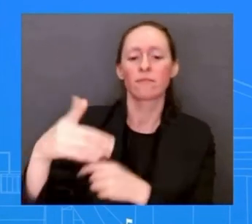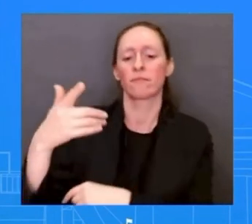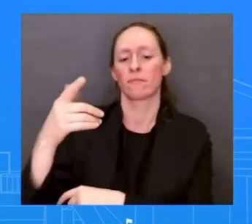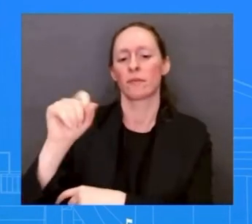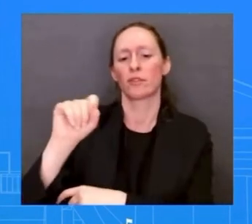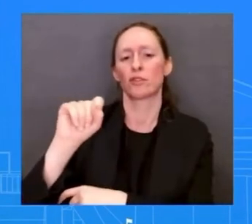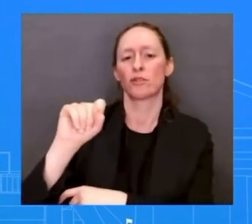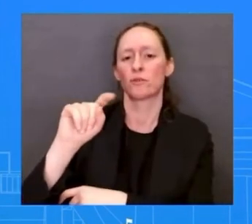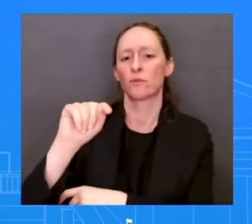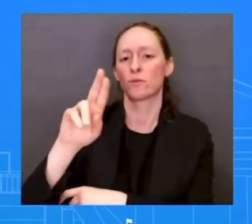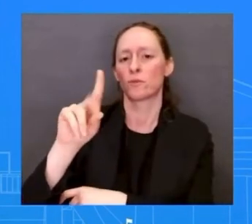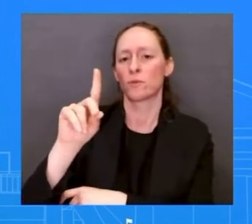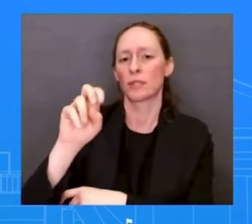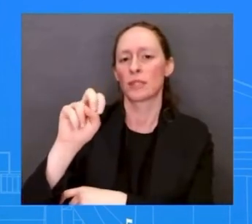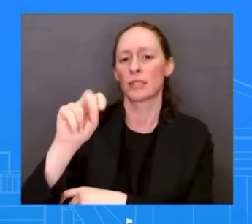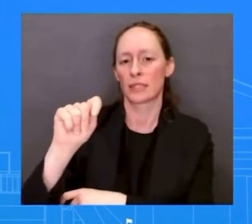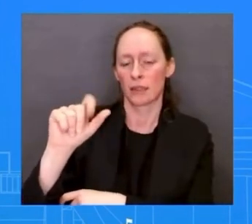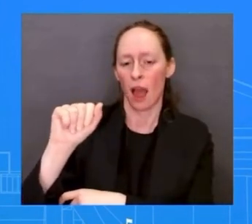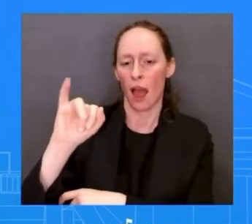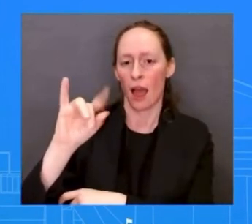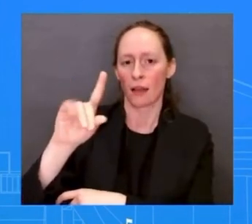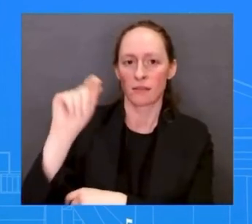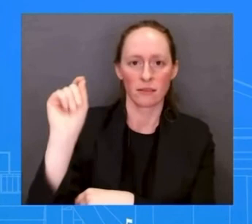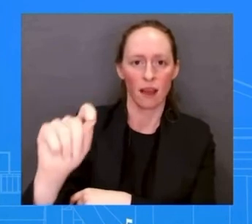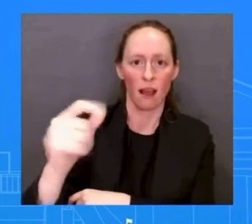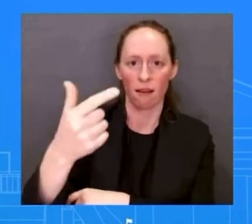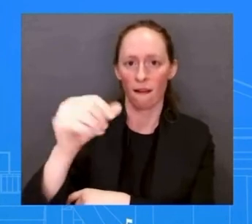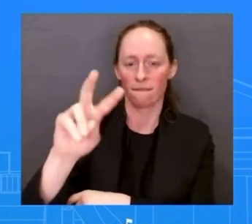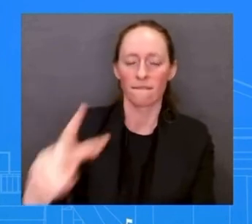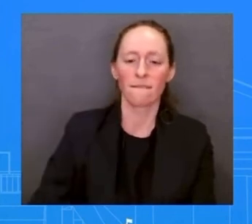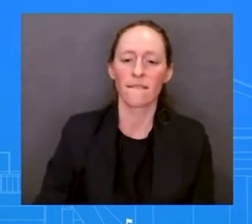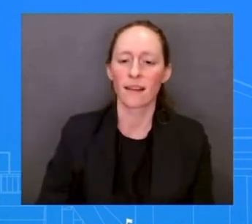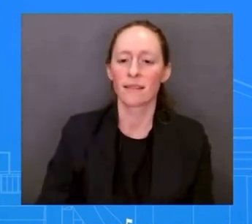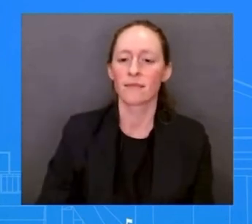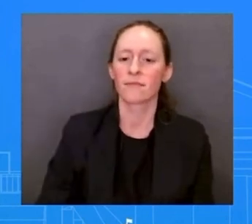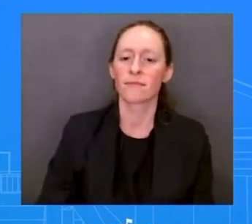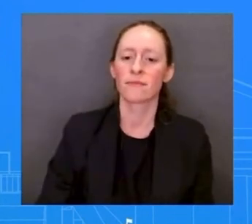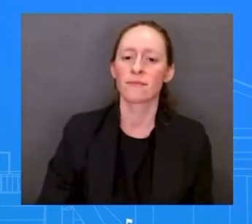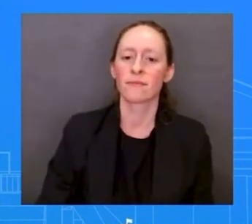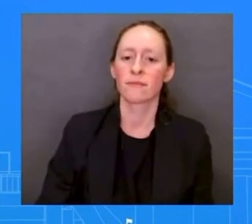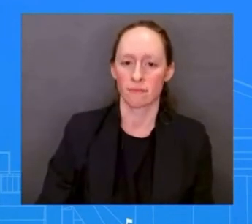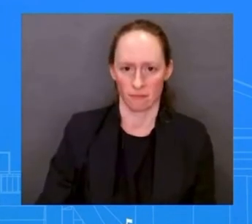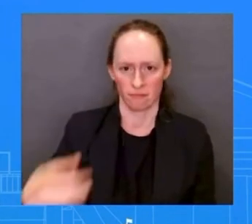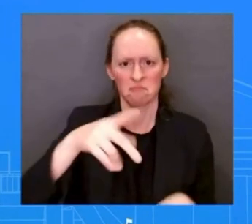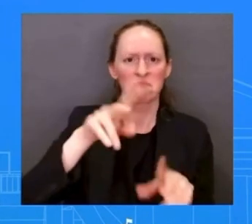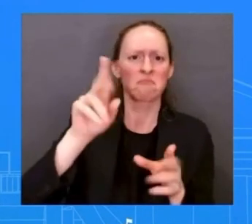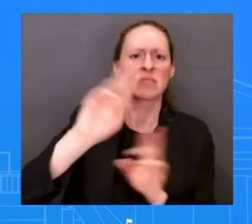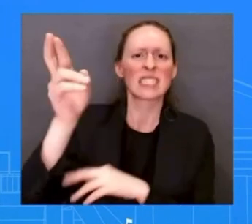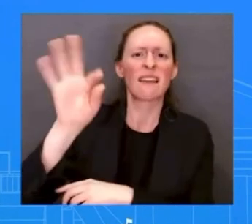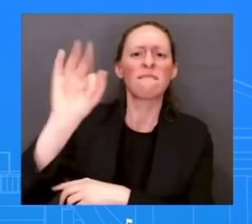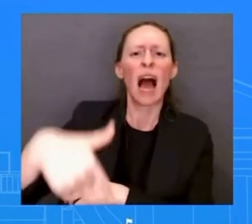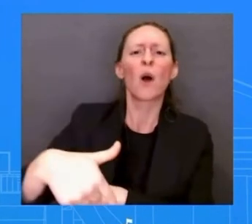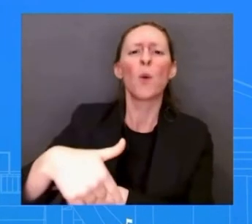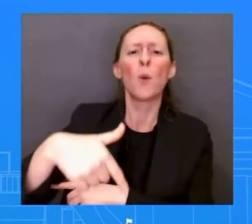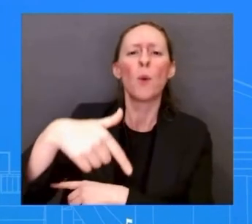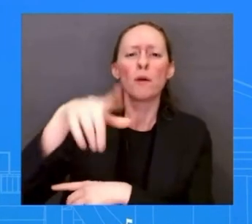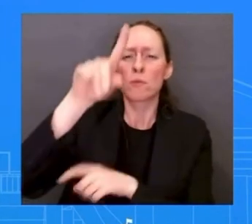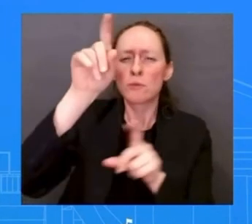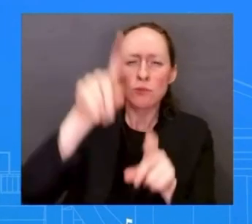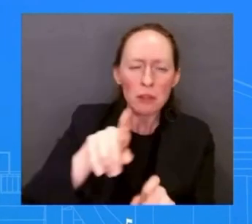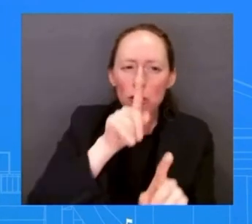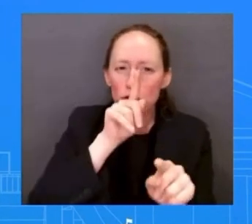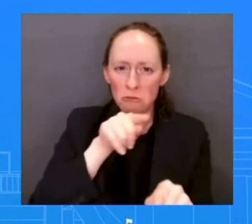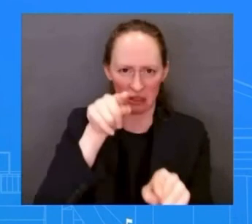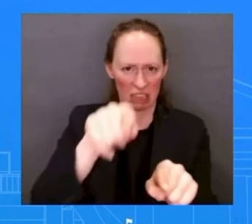steps that we're taking. All right. Thank you, thanks. Happy 4th. Thank you so much. Thank you. All right. Yeah. take a few more since it's after 5 o'clock